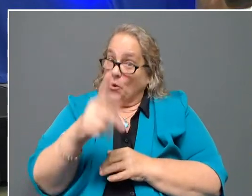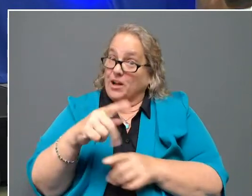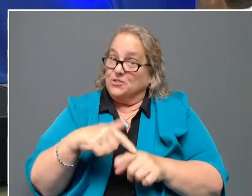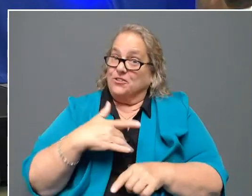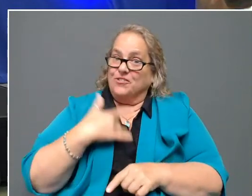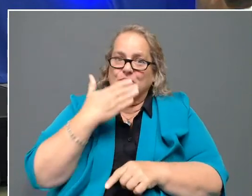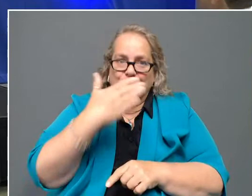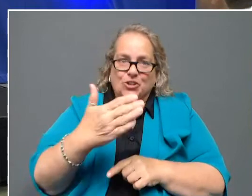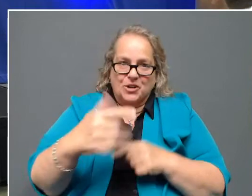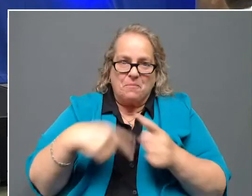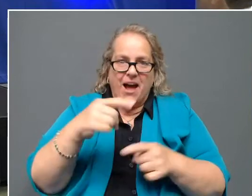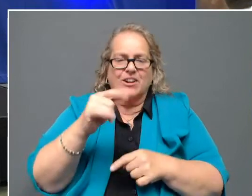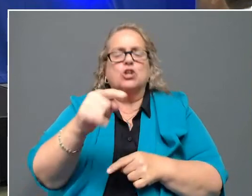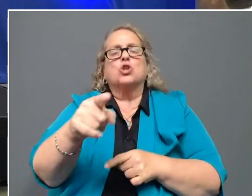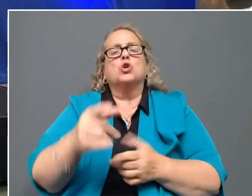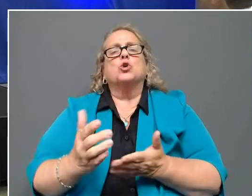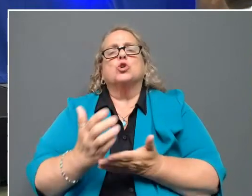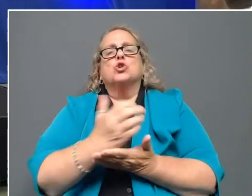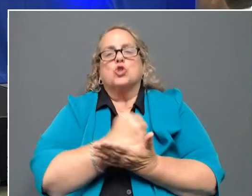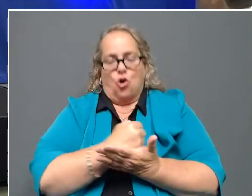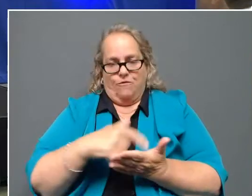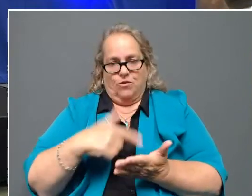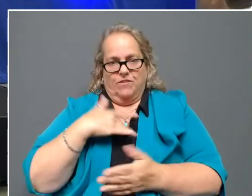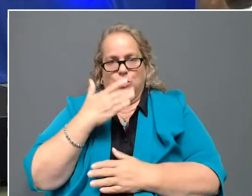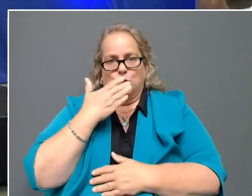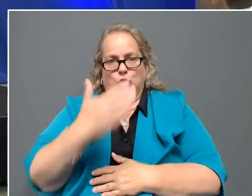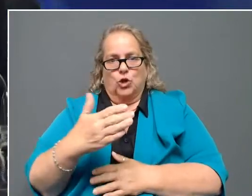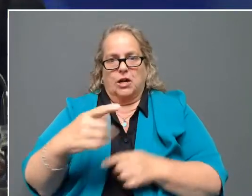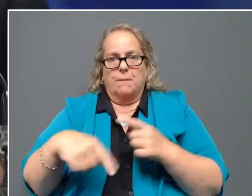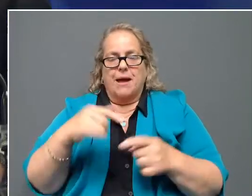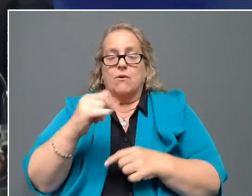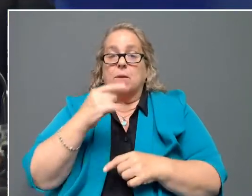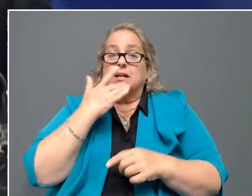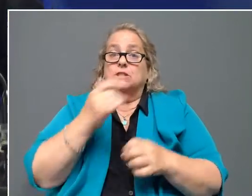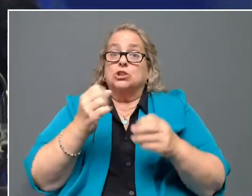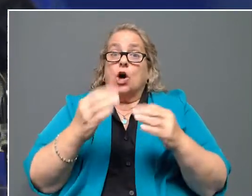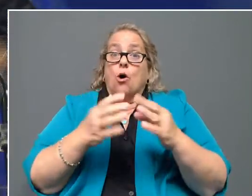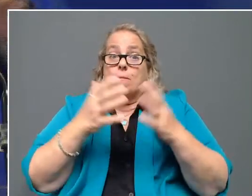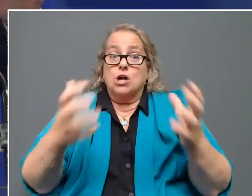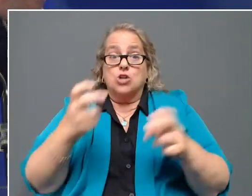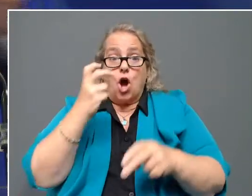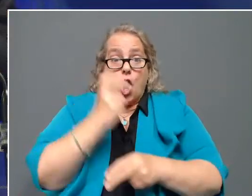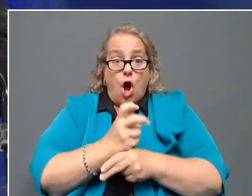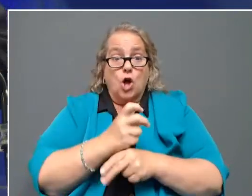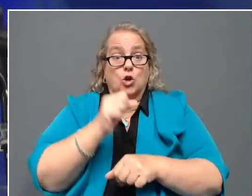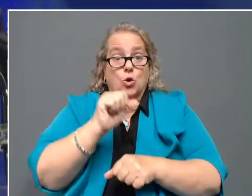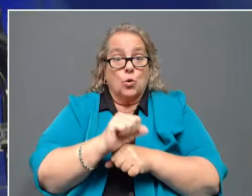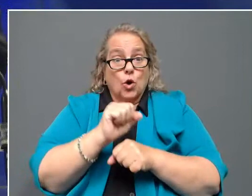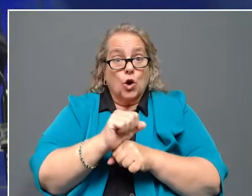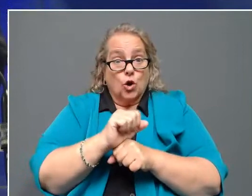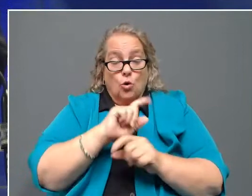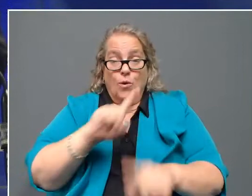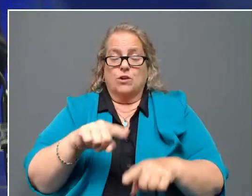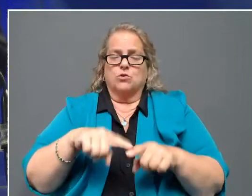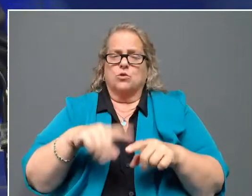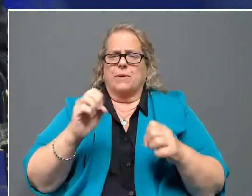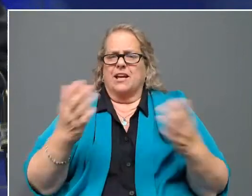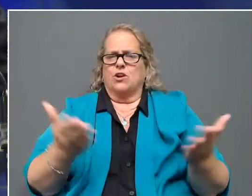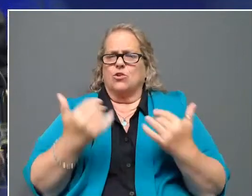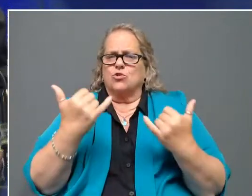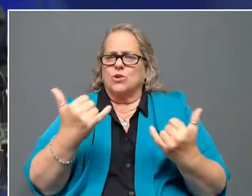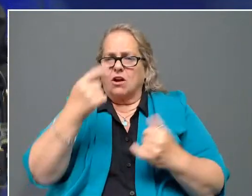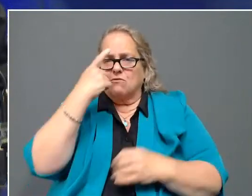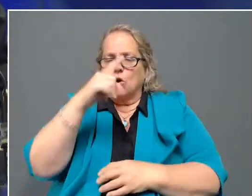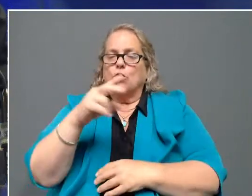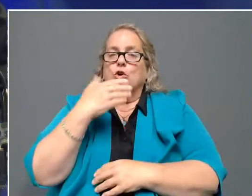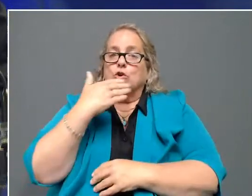You deserve to feel good about it because so much hard work went into being here today for the good news we're